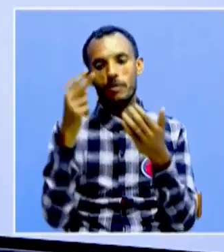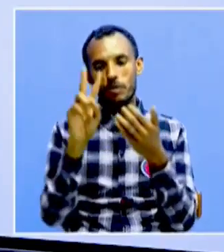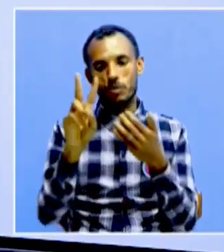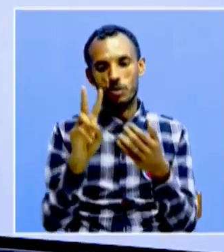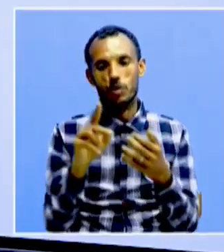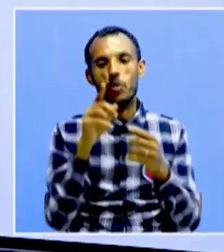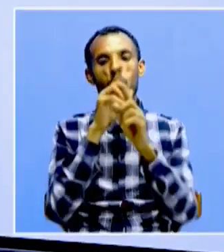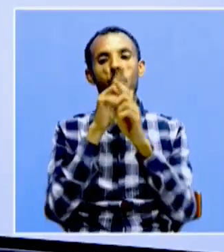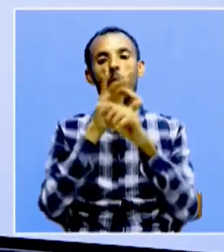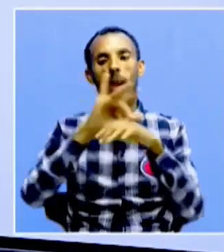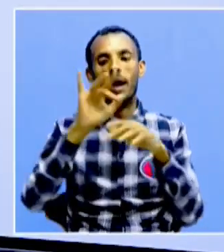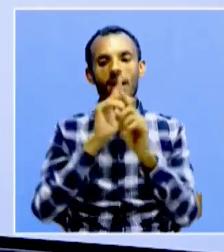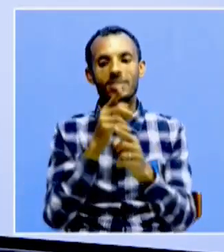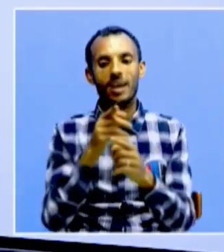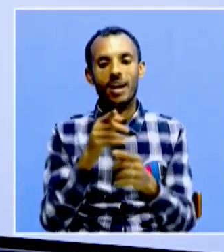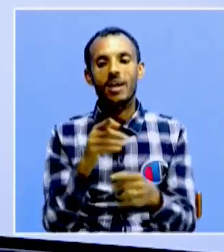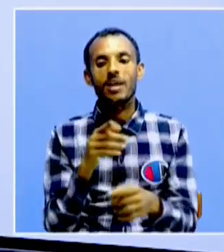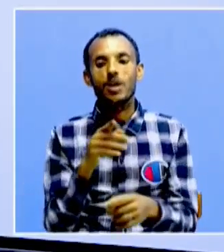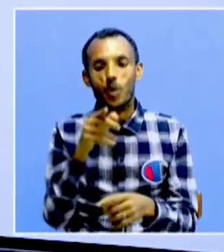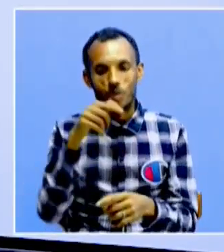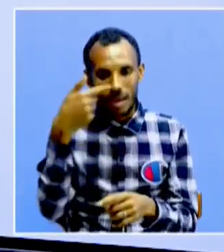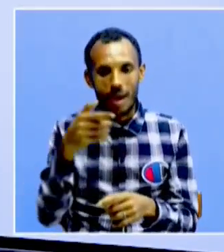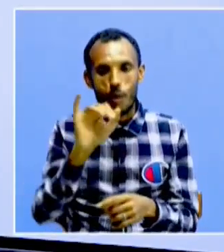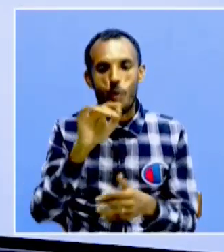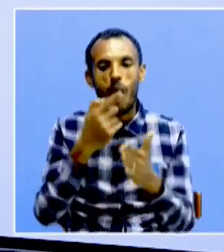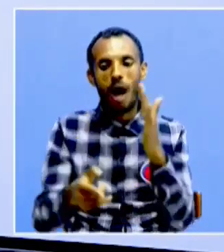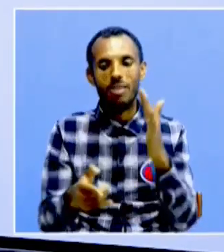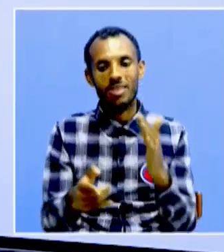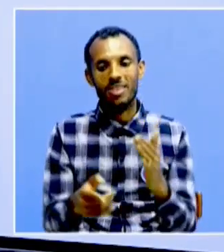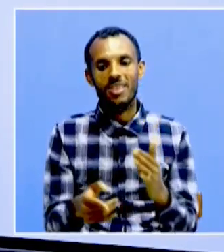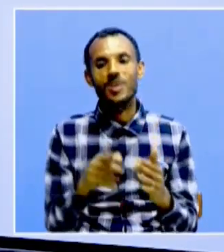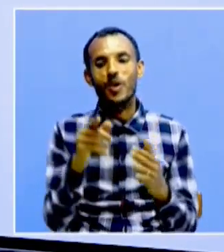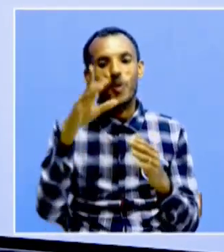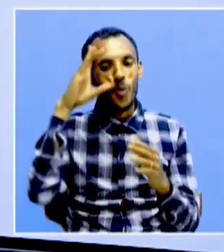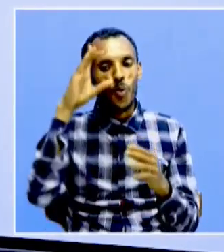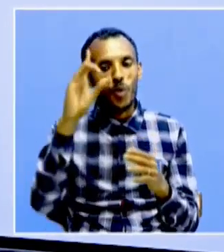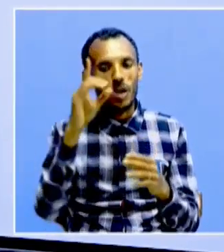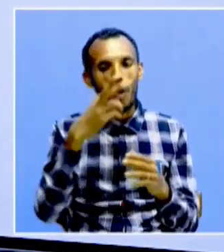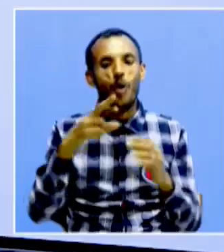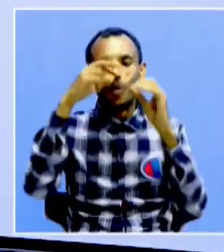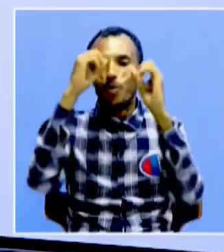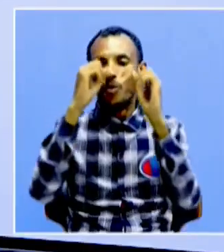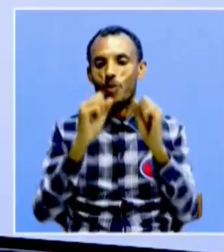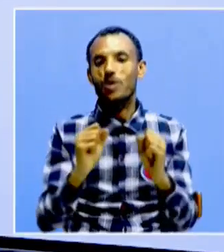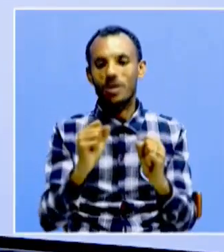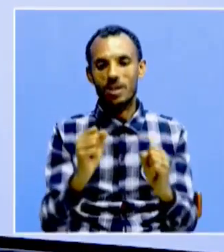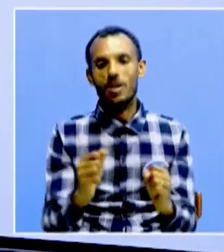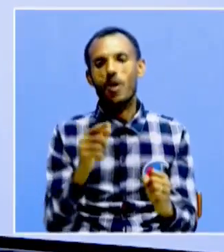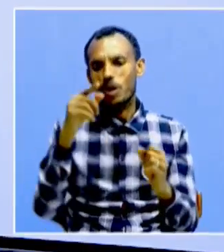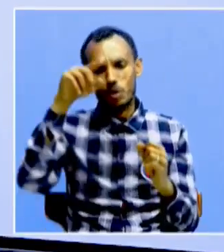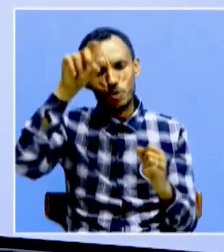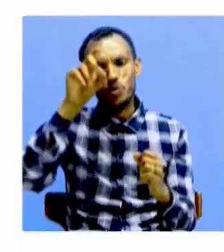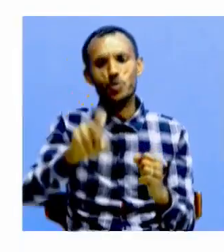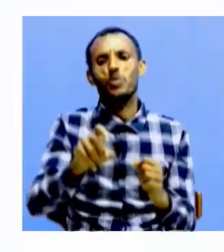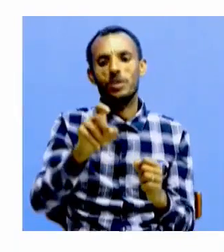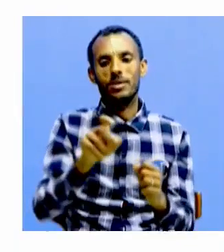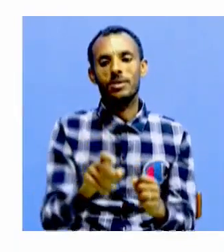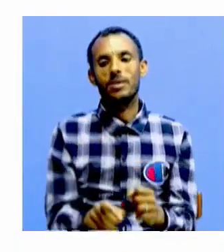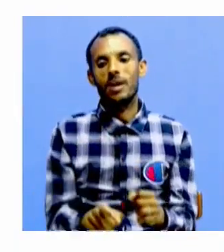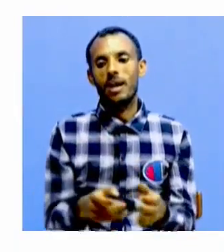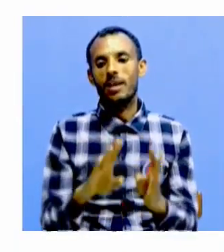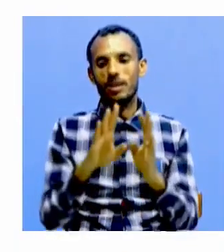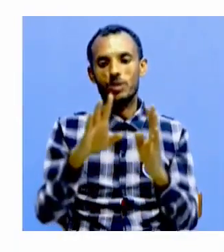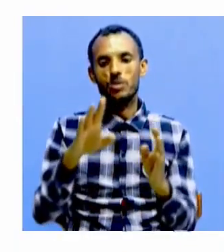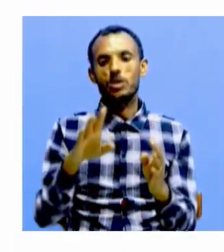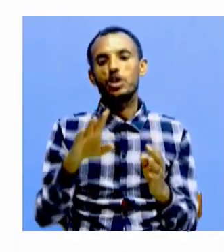to her. You said what? You would or you could. Very good. Or you should. Yeah? Let's use